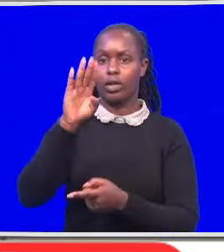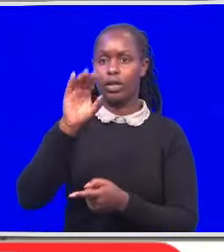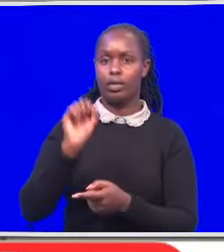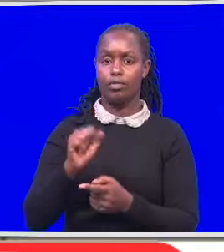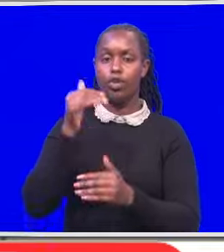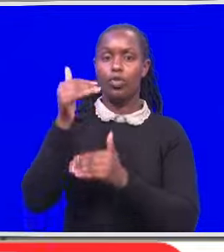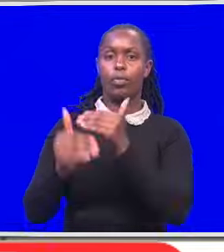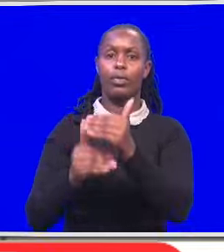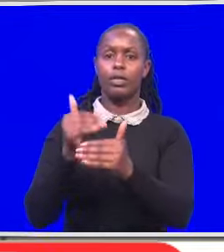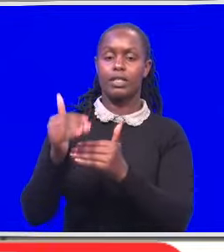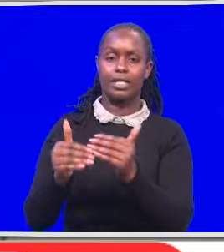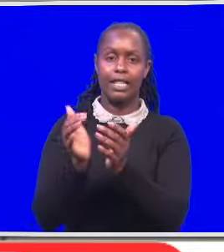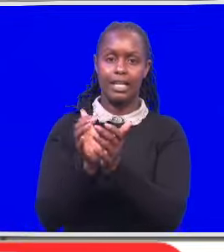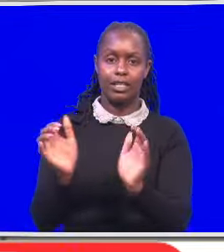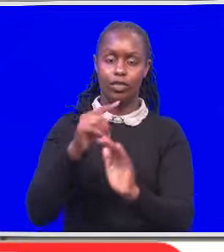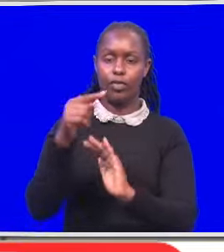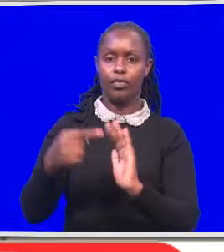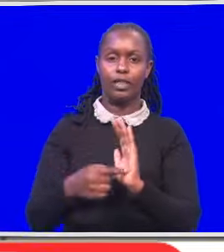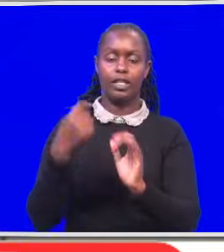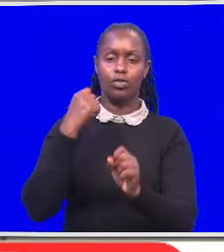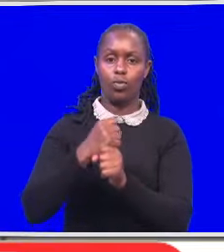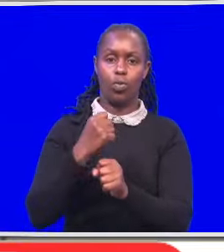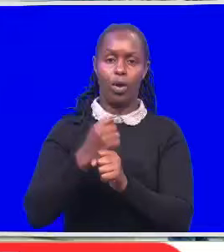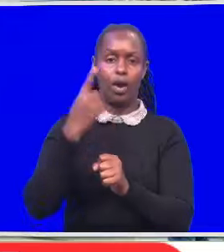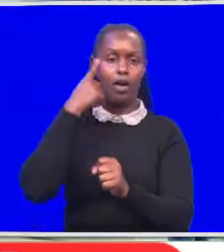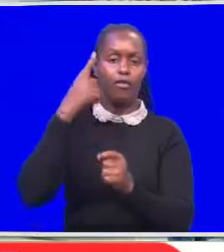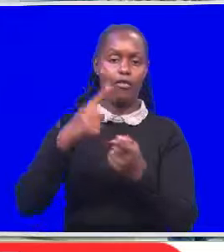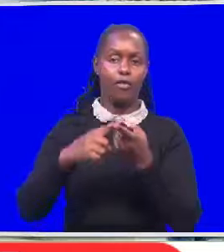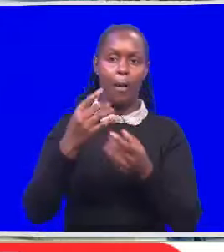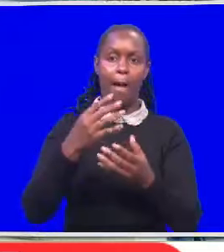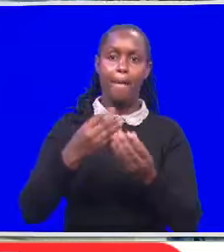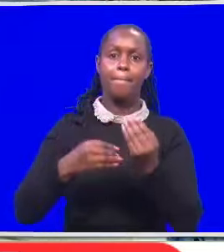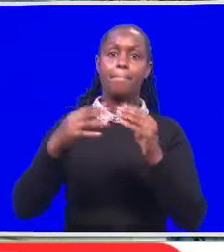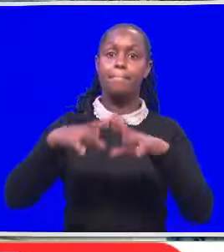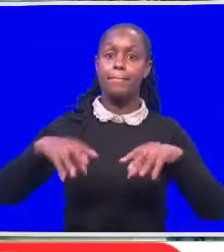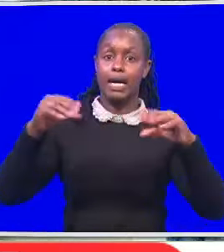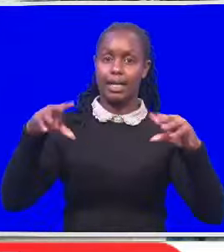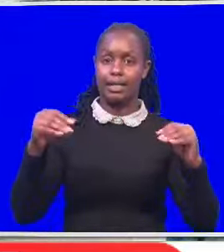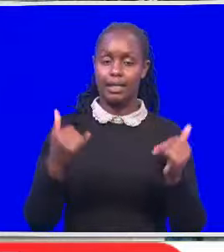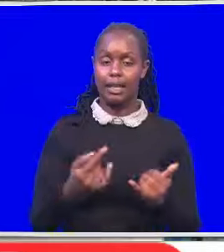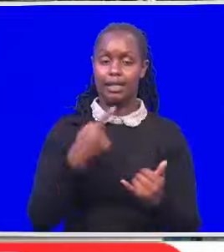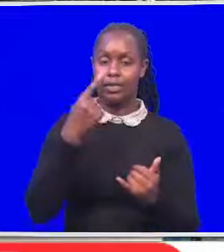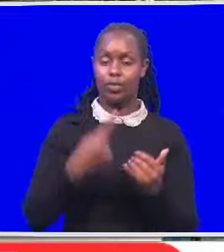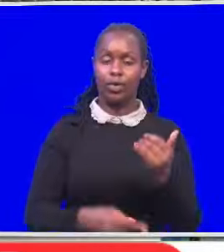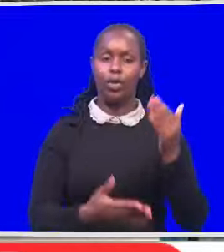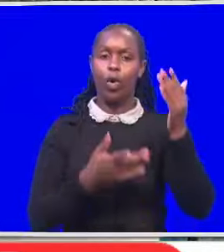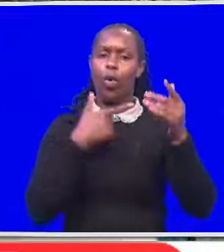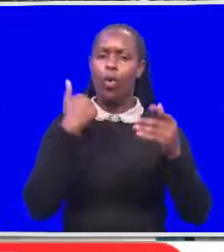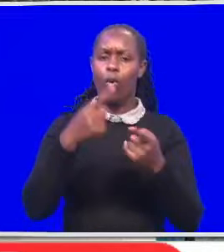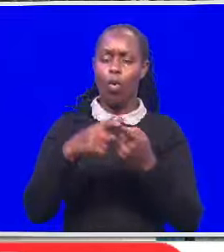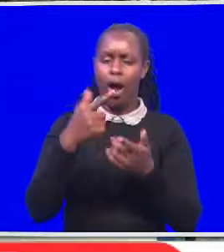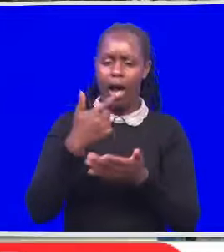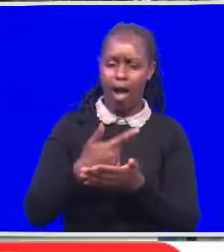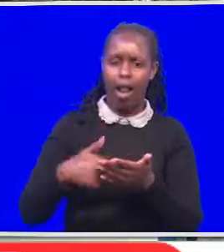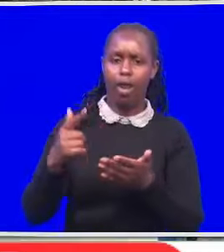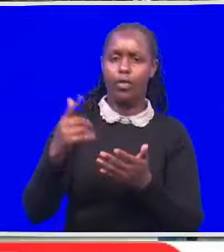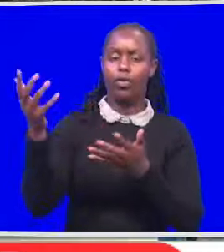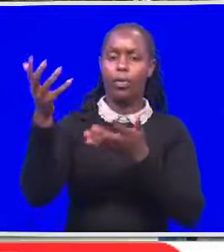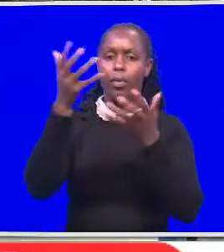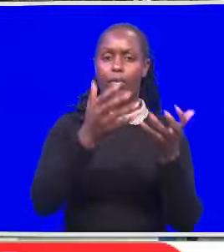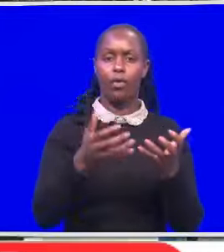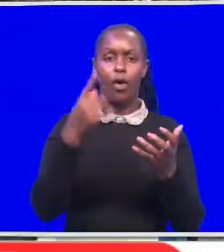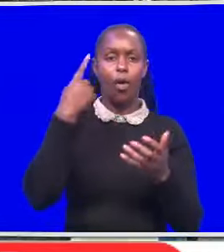the release of the entire consignment for the market. Queries have now emerged regarding who permitted the importer to offload sugar meant